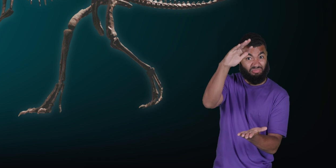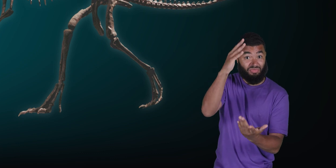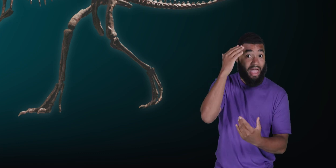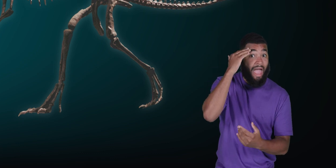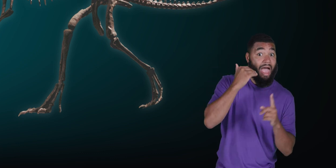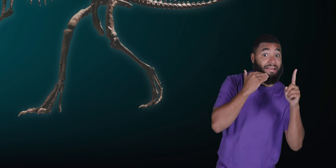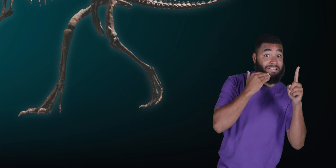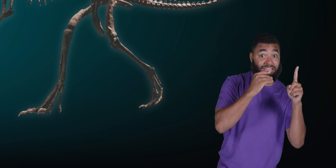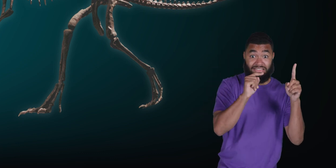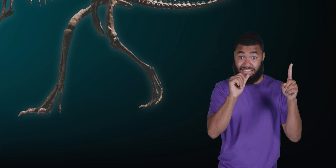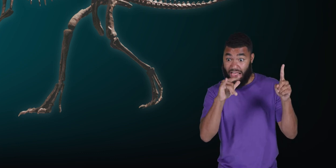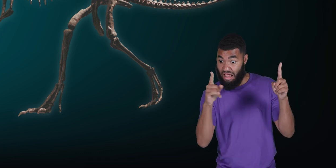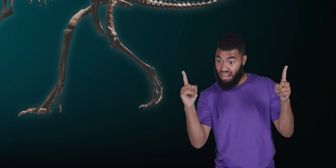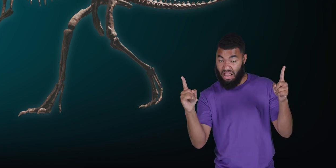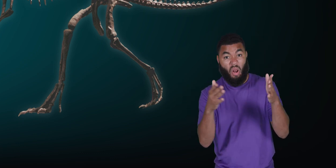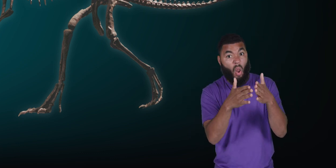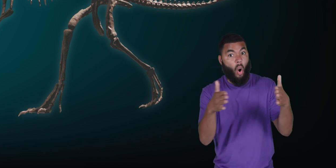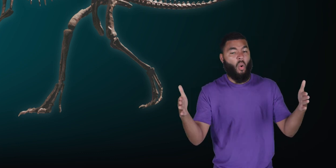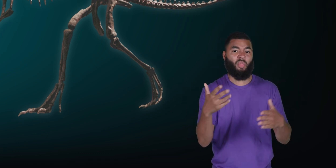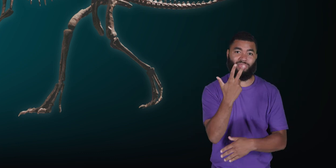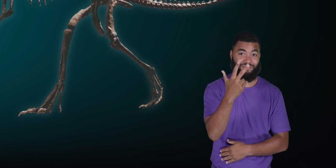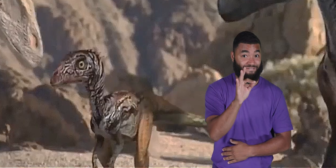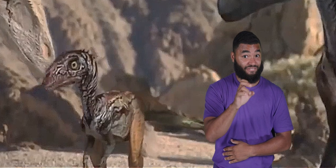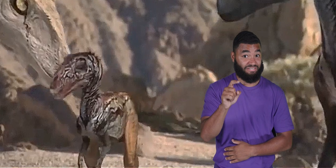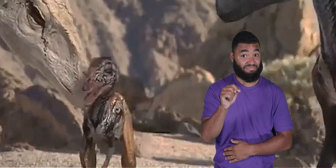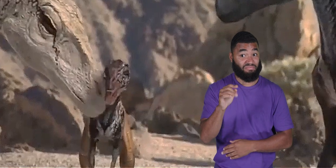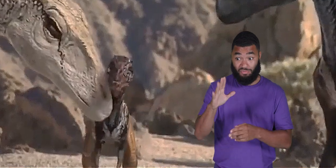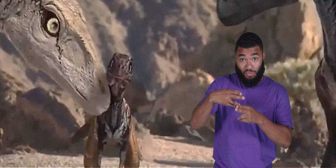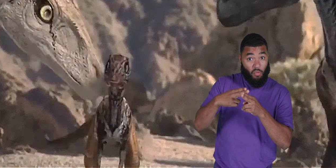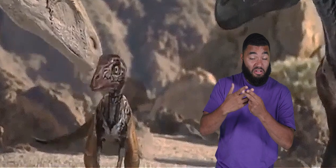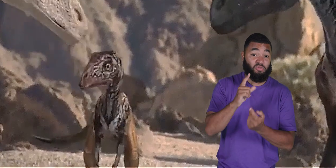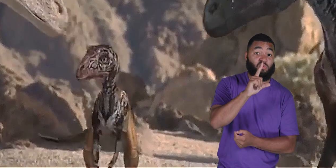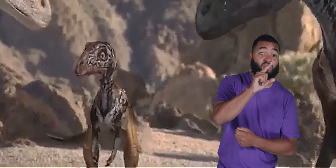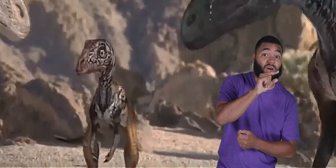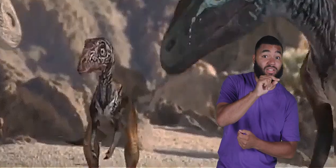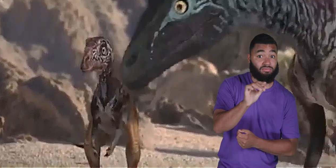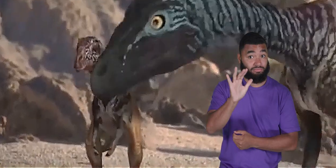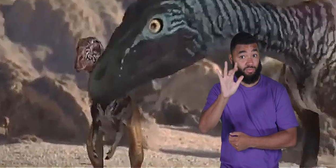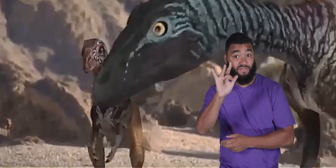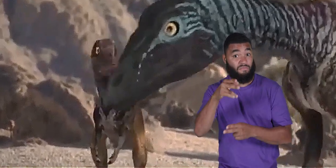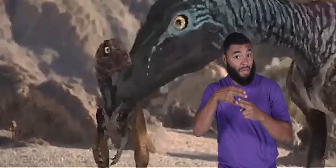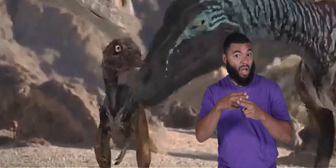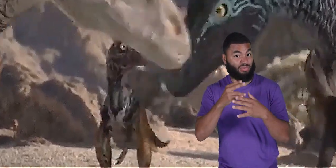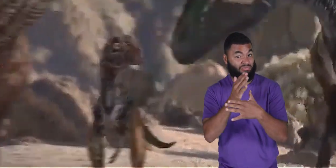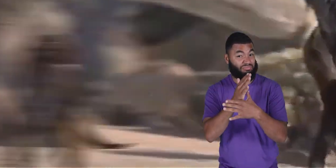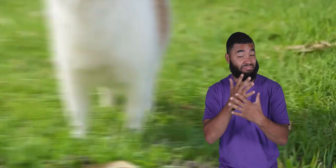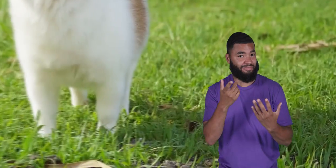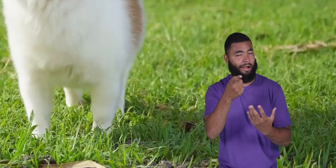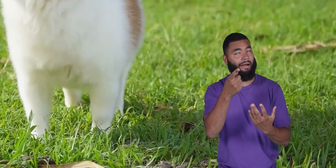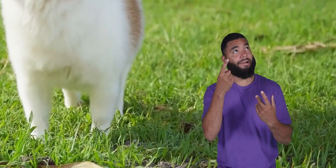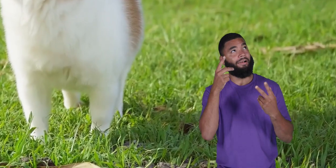From head to tail, it was somewhere around three feet. Eoraptors weighed between 20 and 25 pounds.